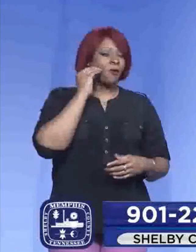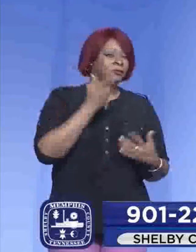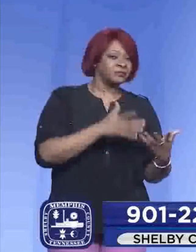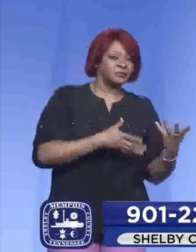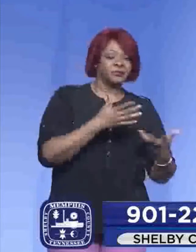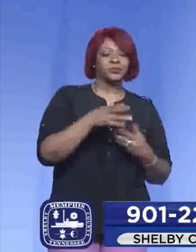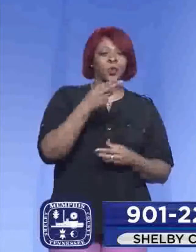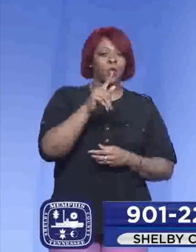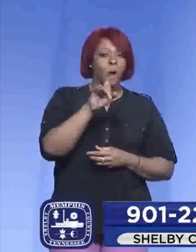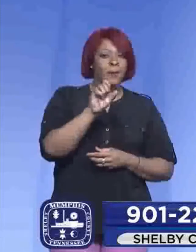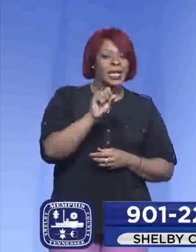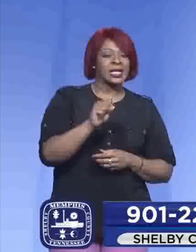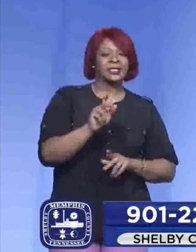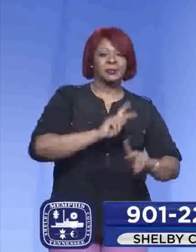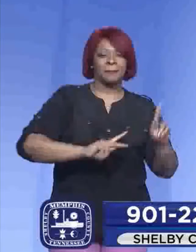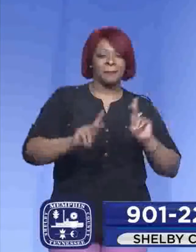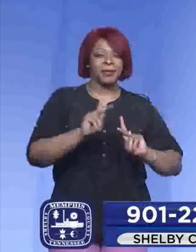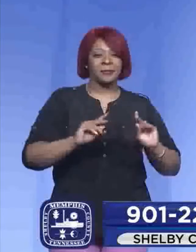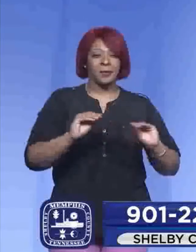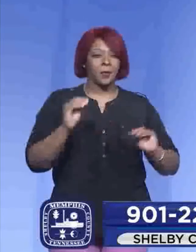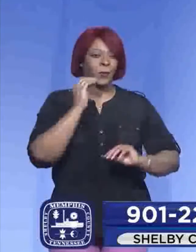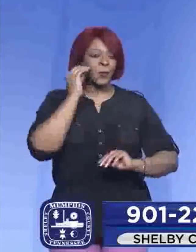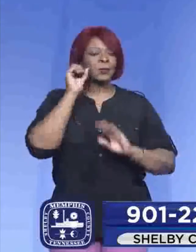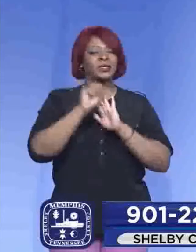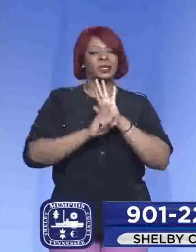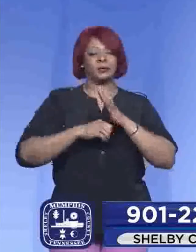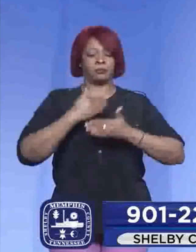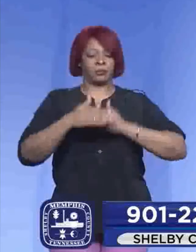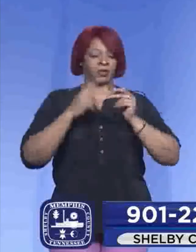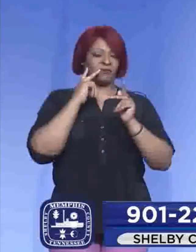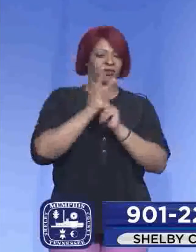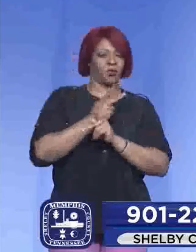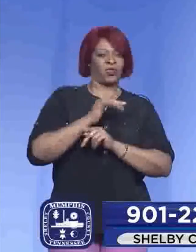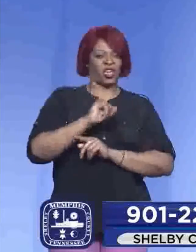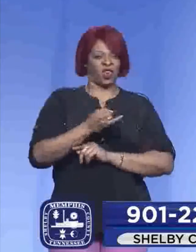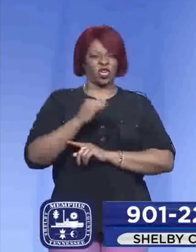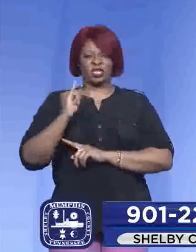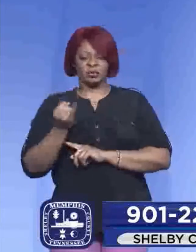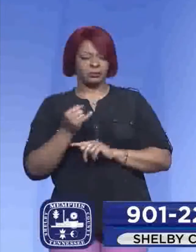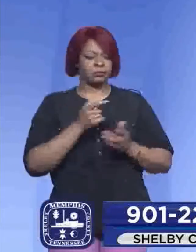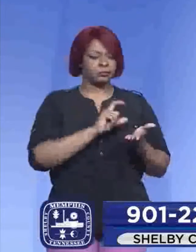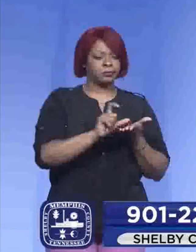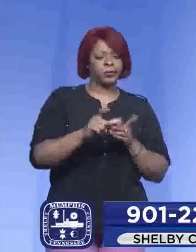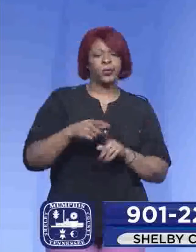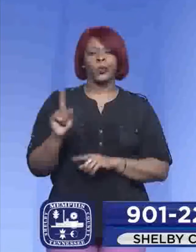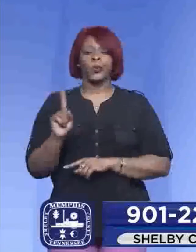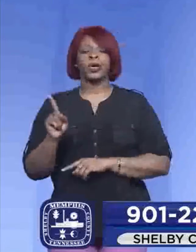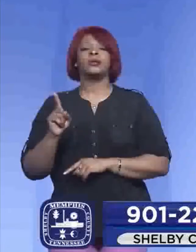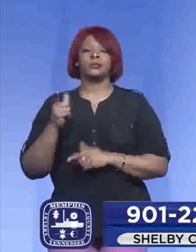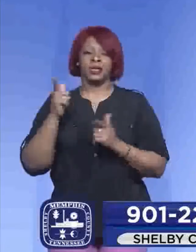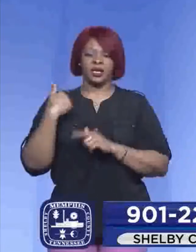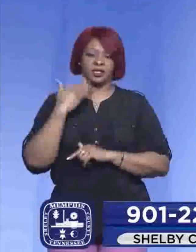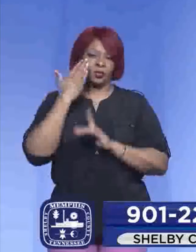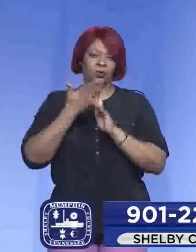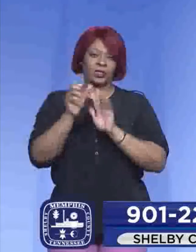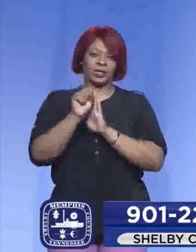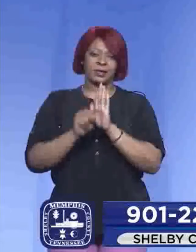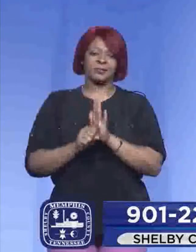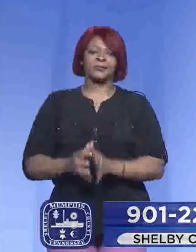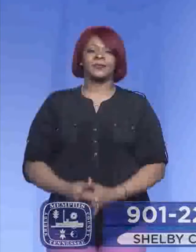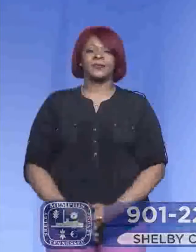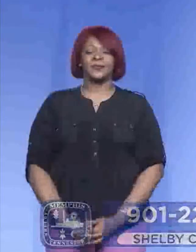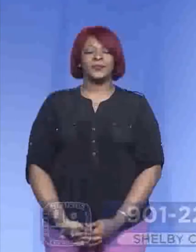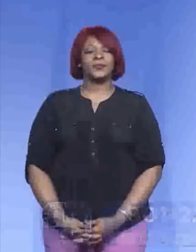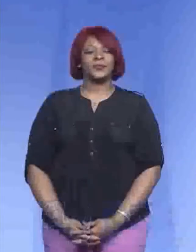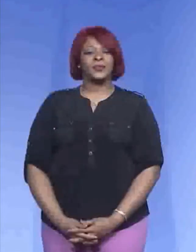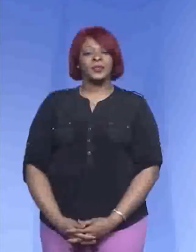homeless populations? The state is working on that, and they will make us aware as soon as they have decided on that course of action. And